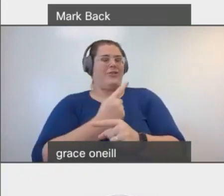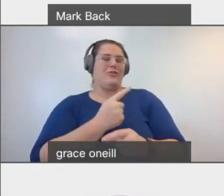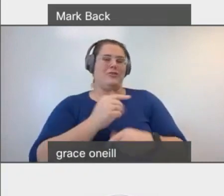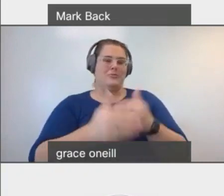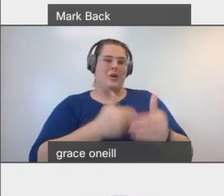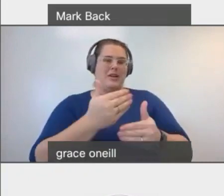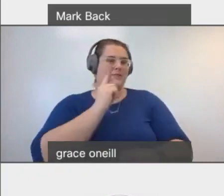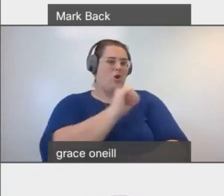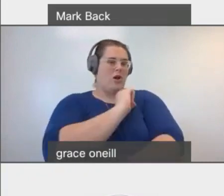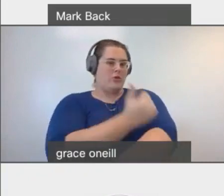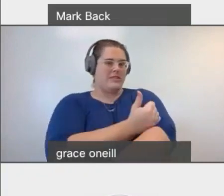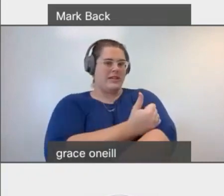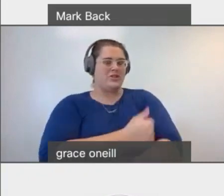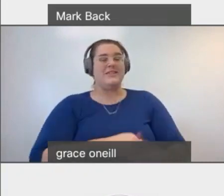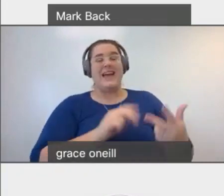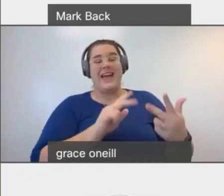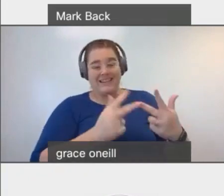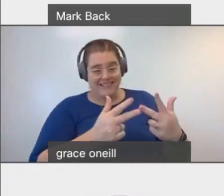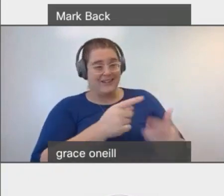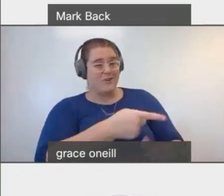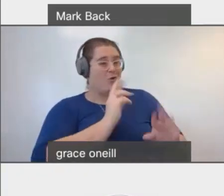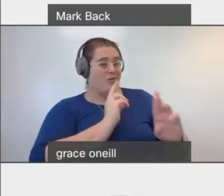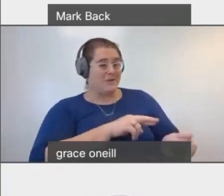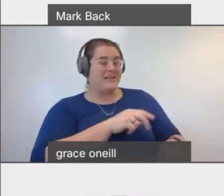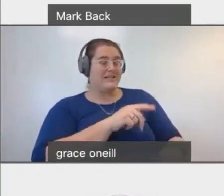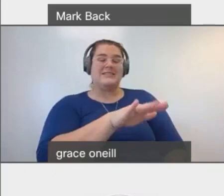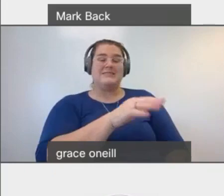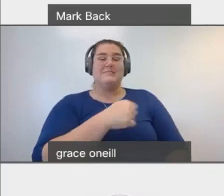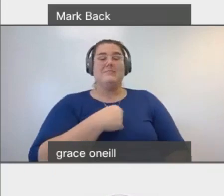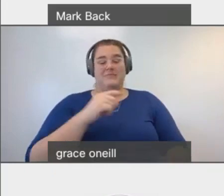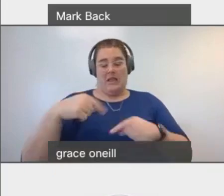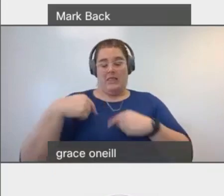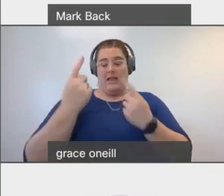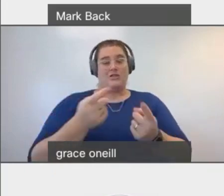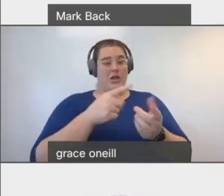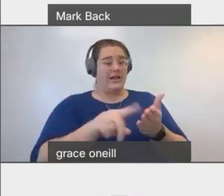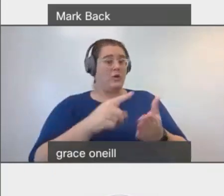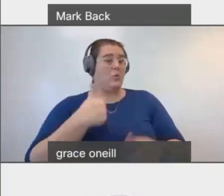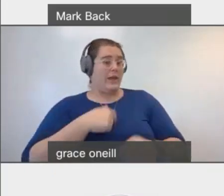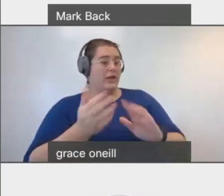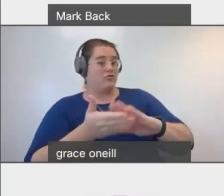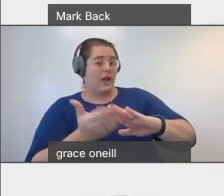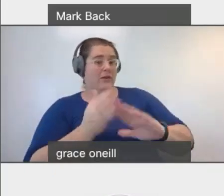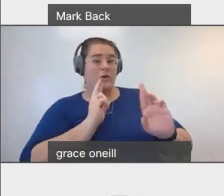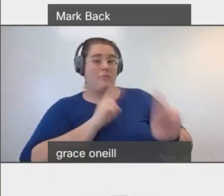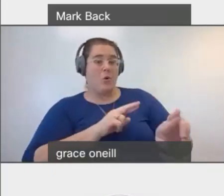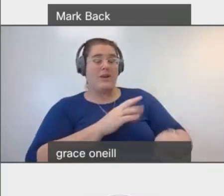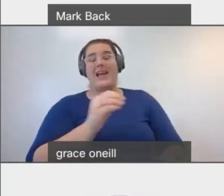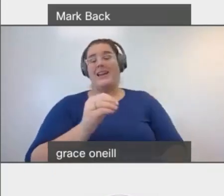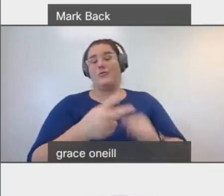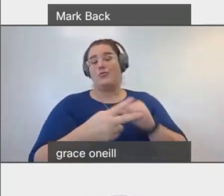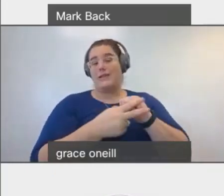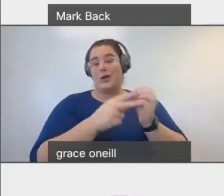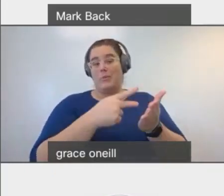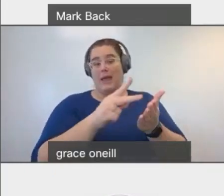last check, there were only about 64 people who, as a part of the first round of retainer payments,